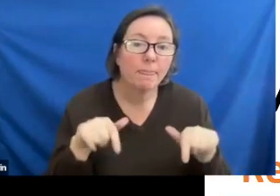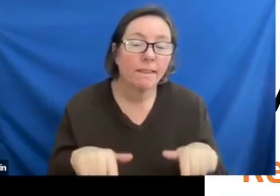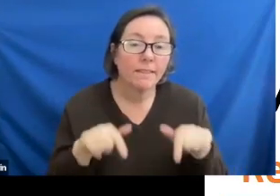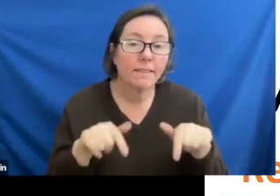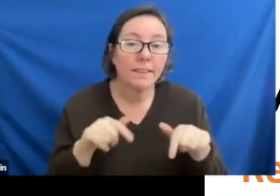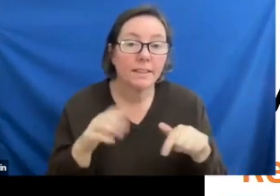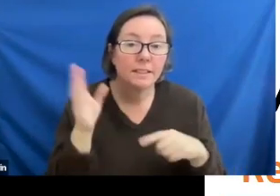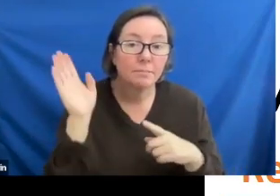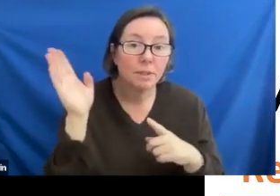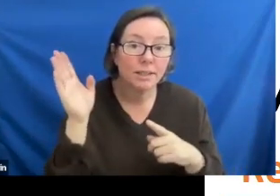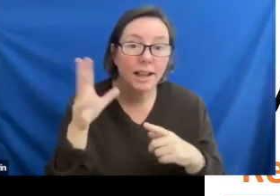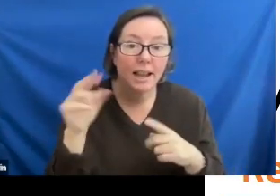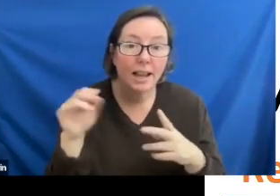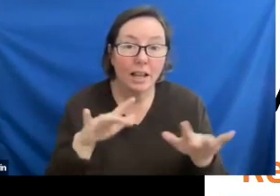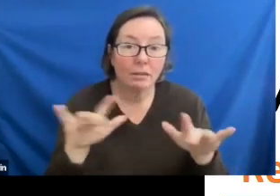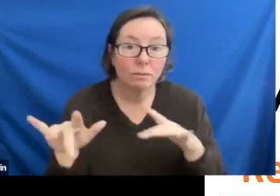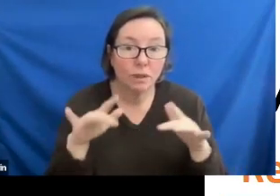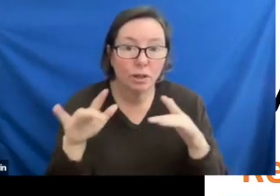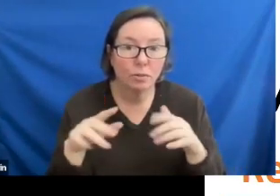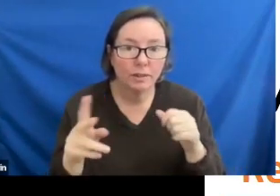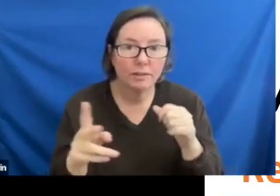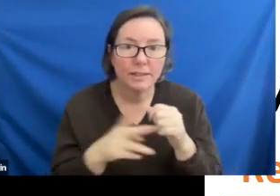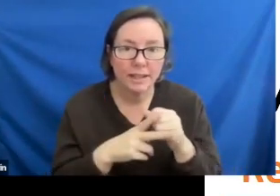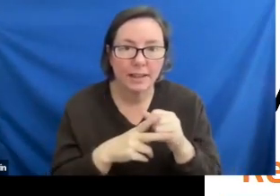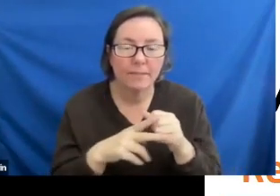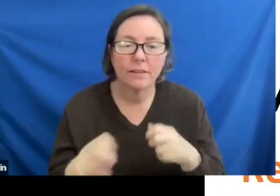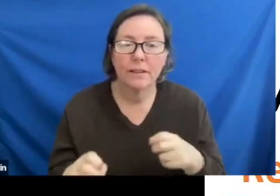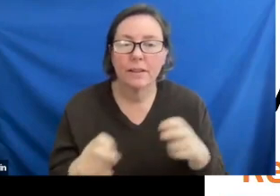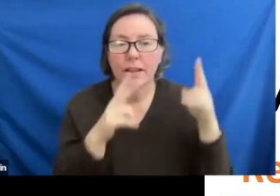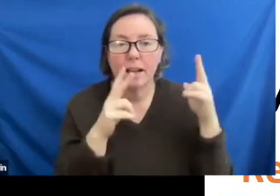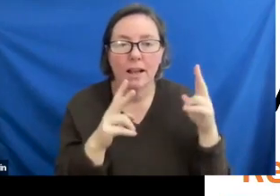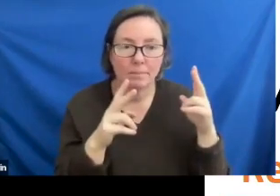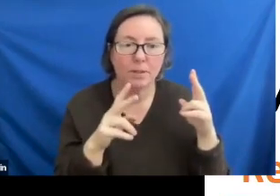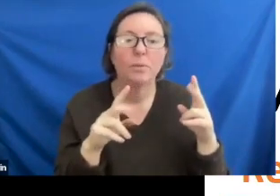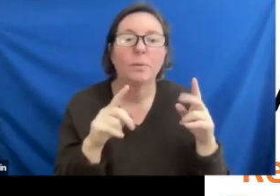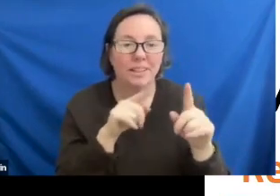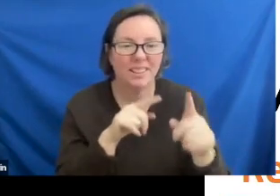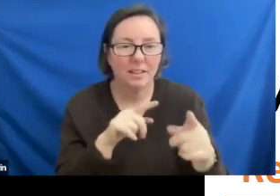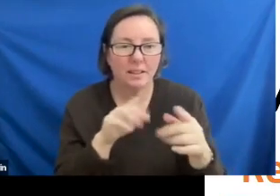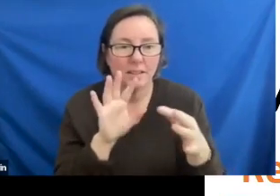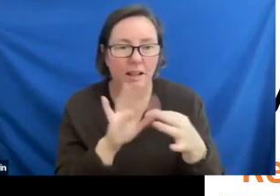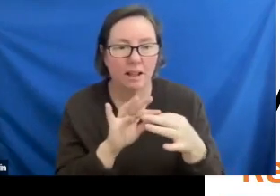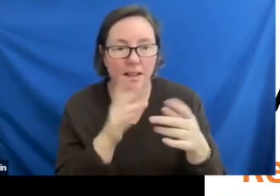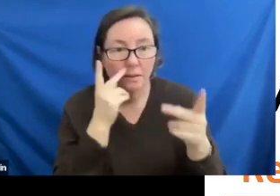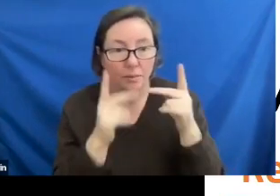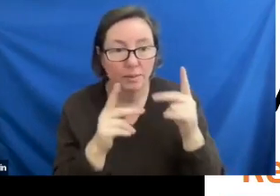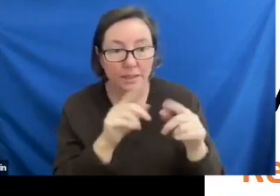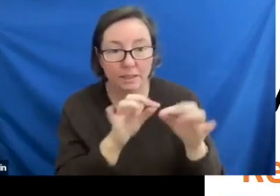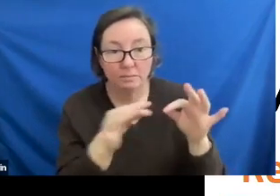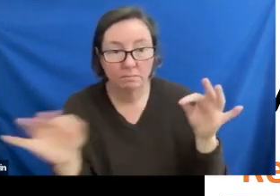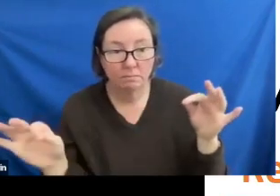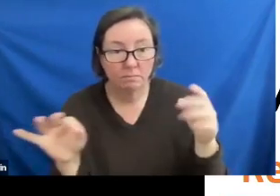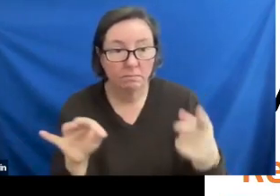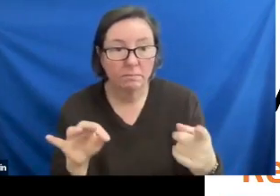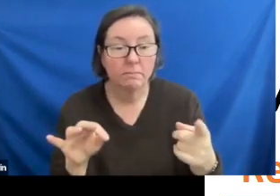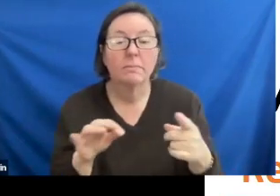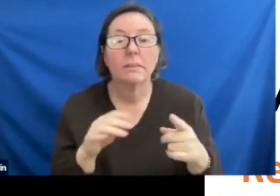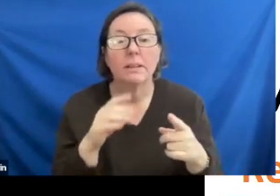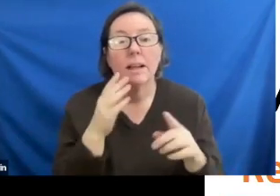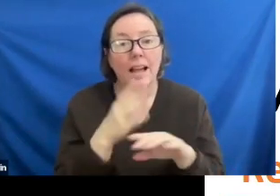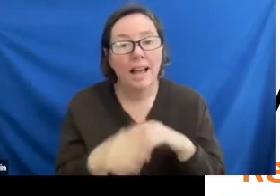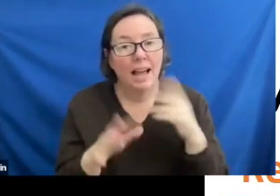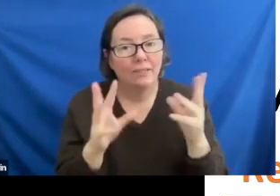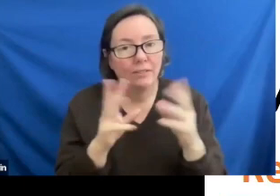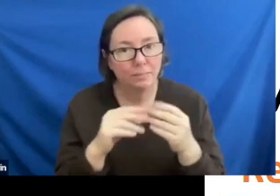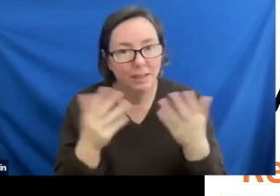presentation for tonight will be uploaded at the link that you see on your screen. Additionally, after tonight's